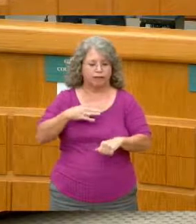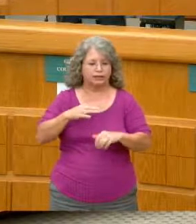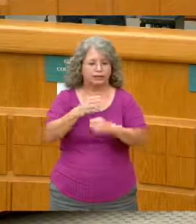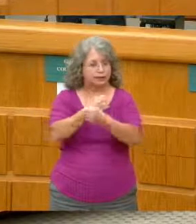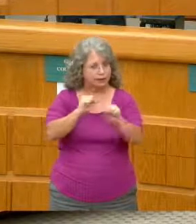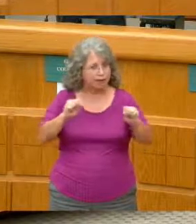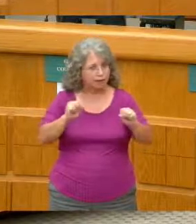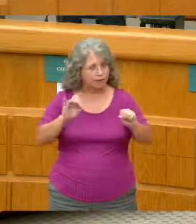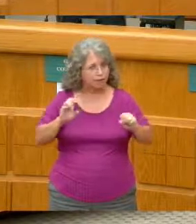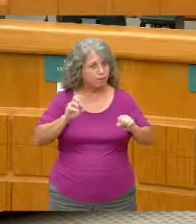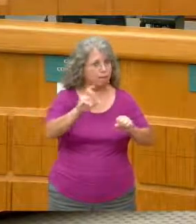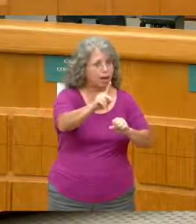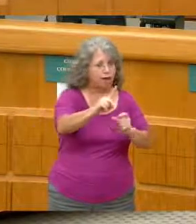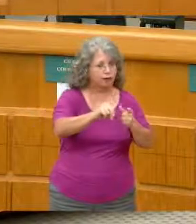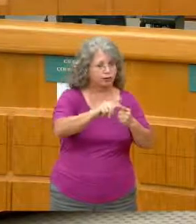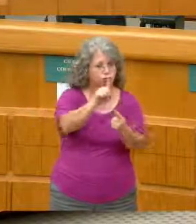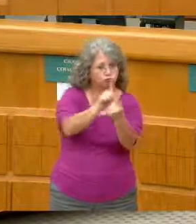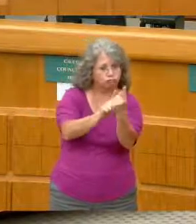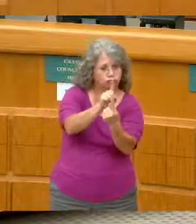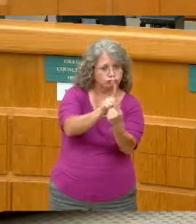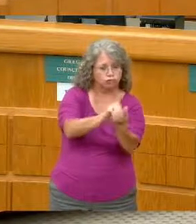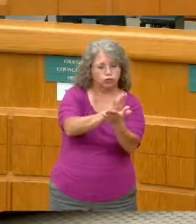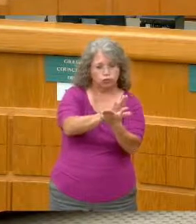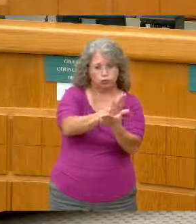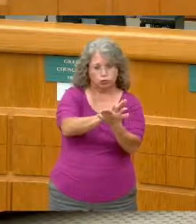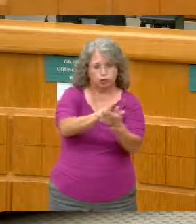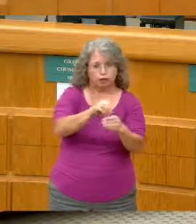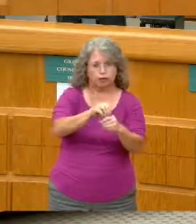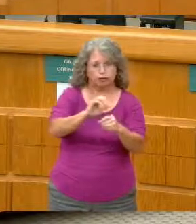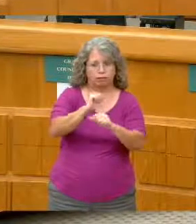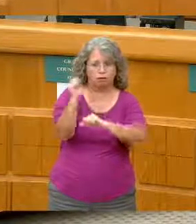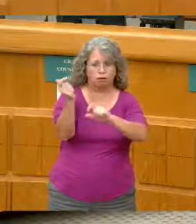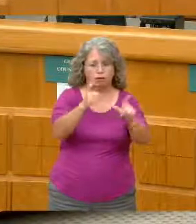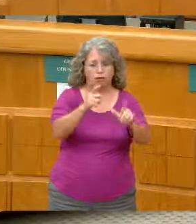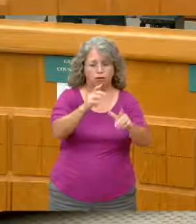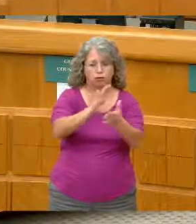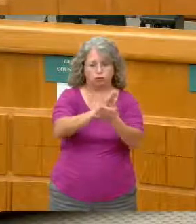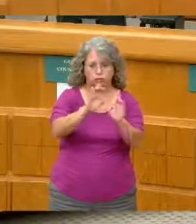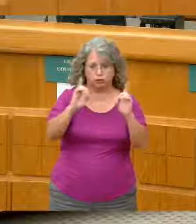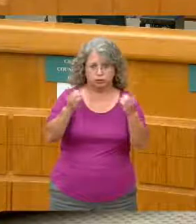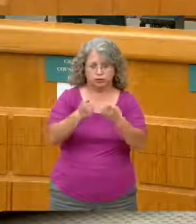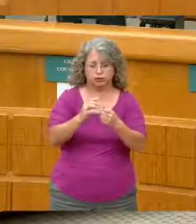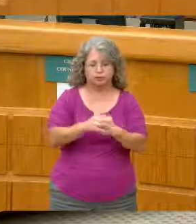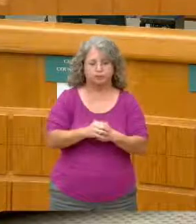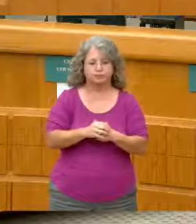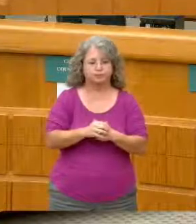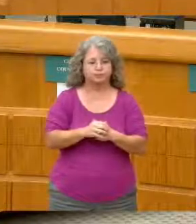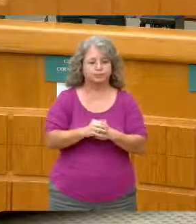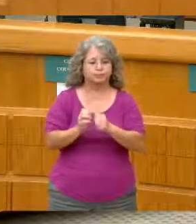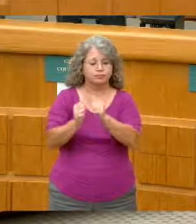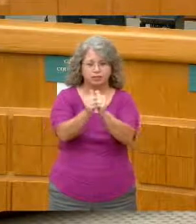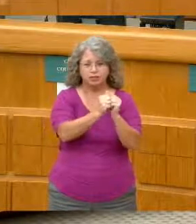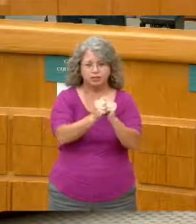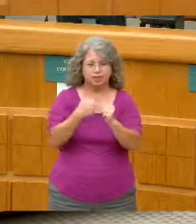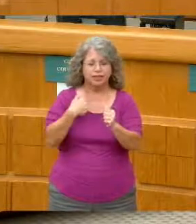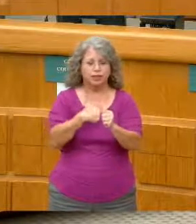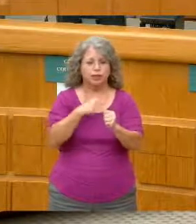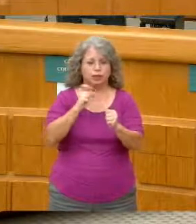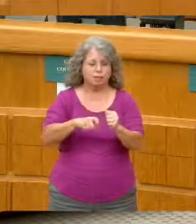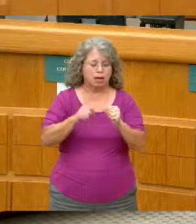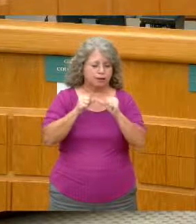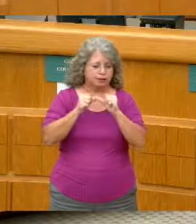children and faculty return to face-to-face instructions in our ISDs. Together, we must continue to push